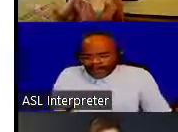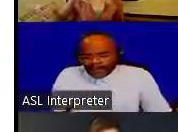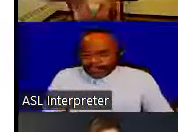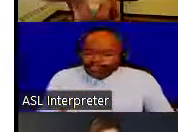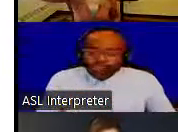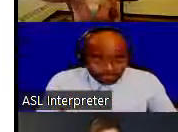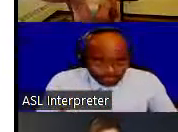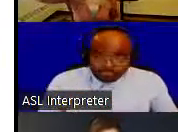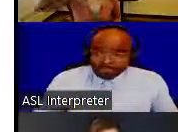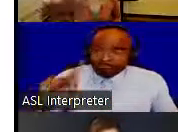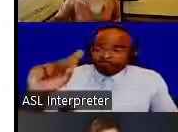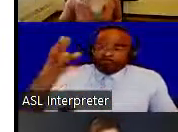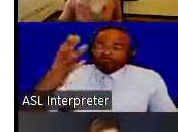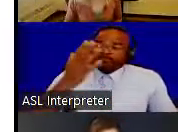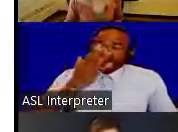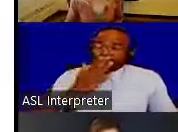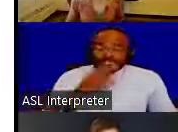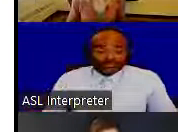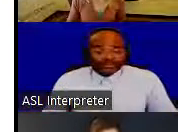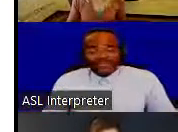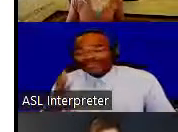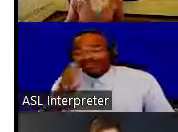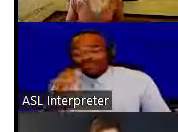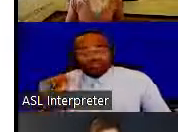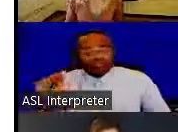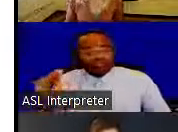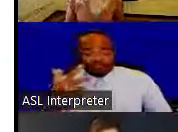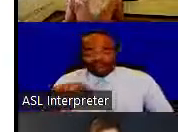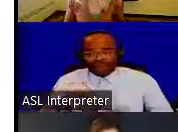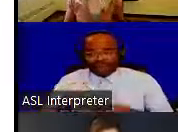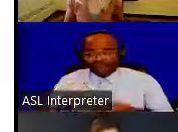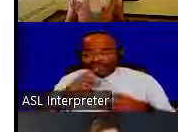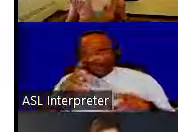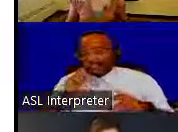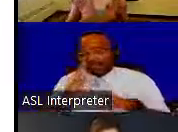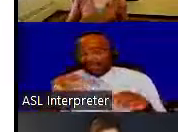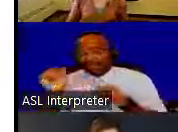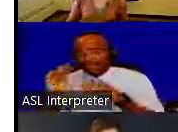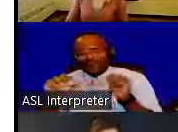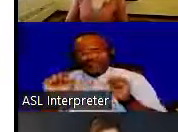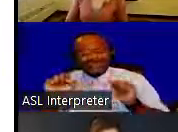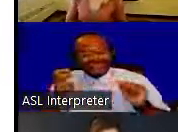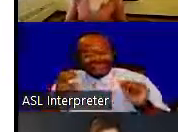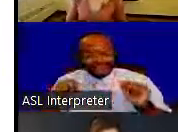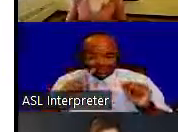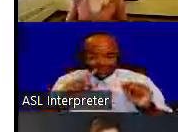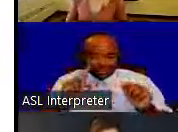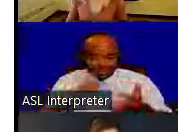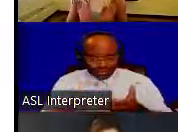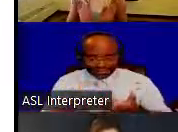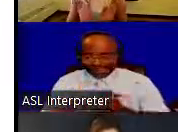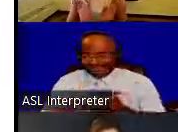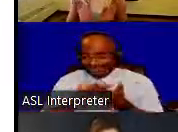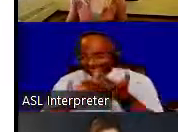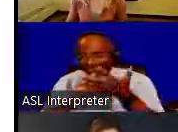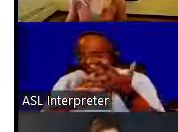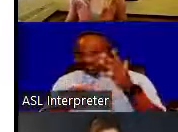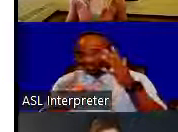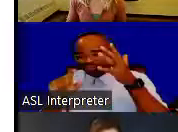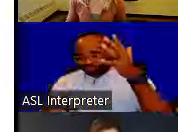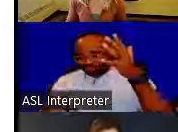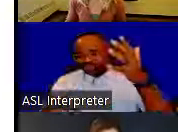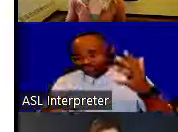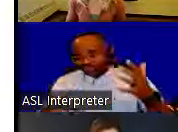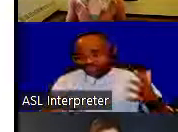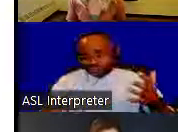All right, great. Thanks again, everyone. I realize you might need to drop off. Stephen, we have a bit of a grab bag, so you can decide what to do